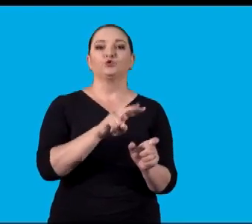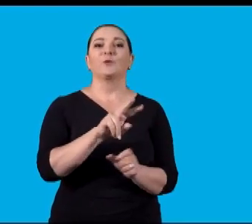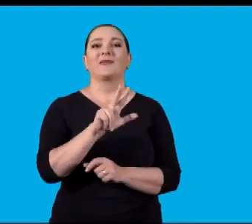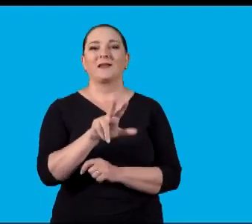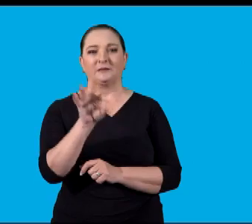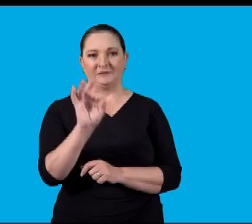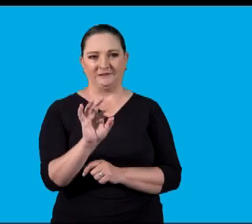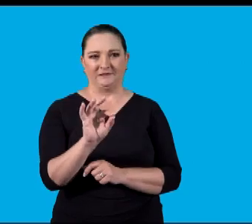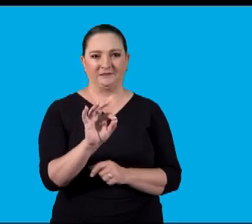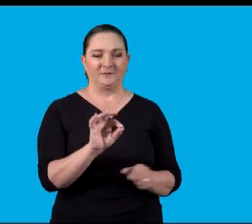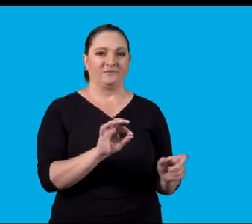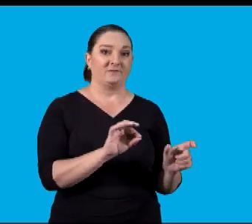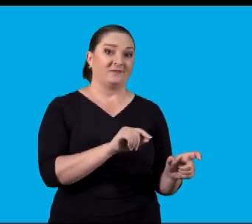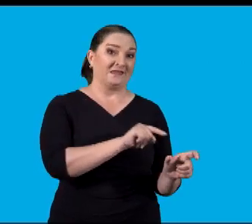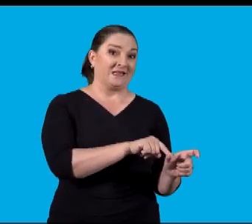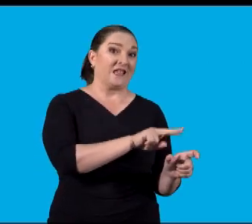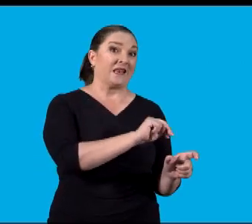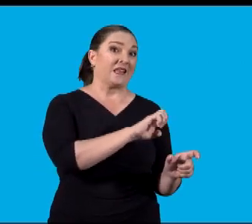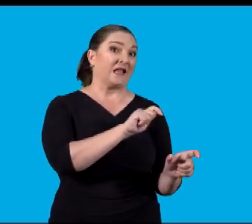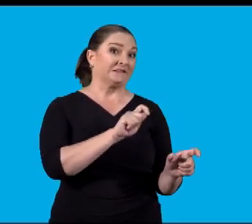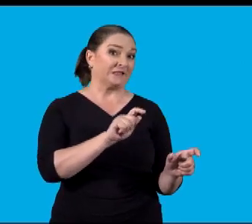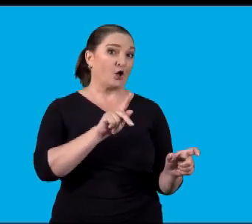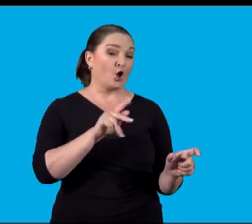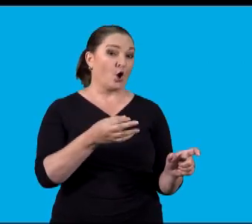28%. And then your net profit after tax,